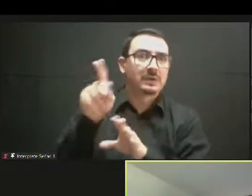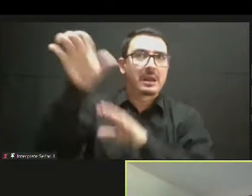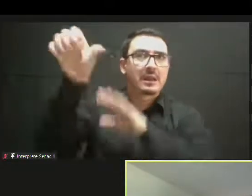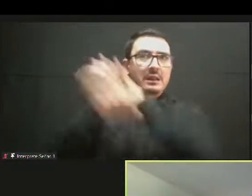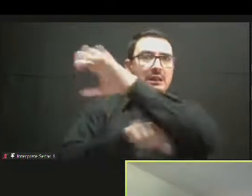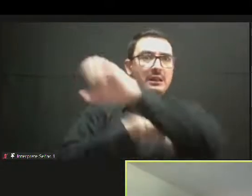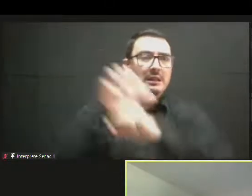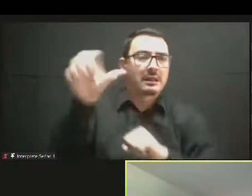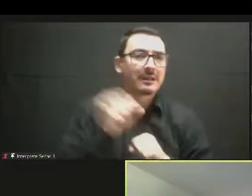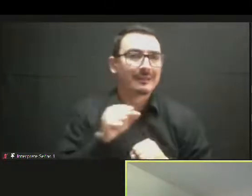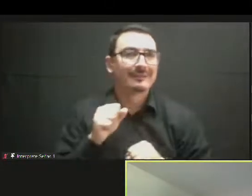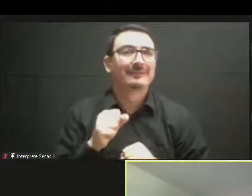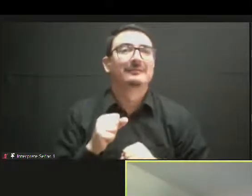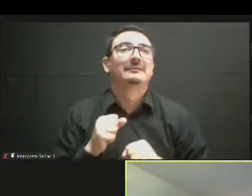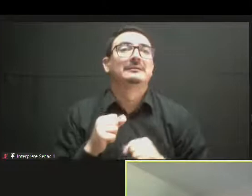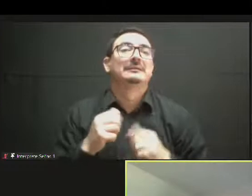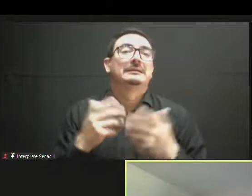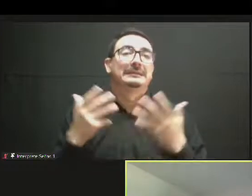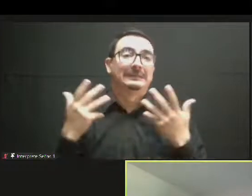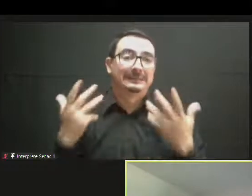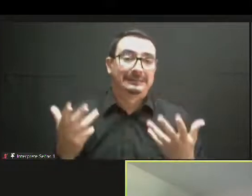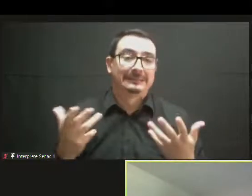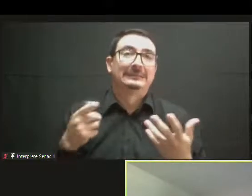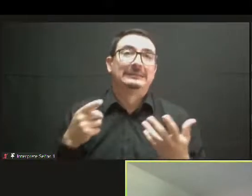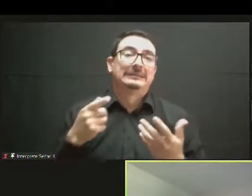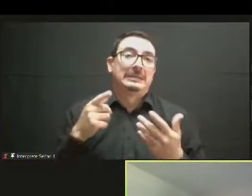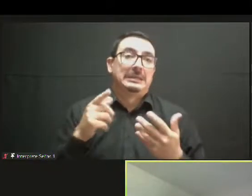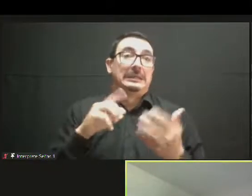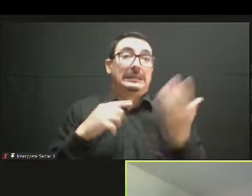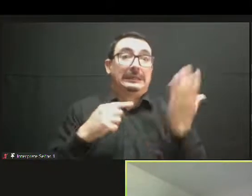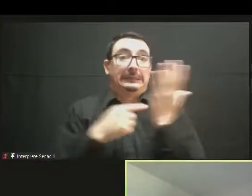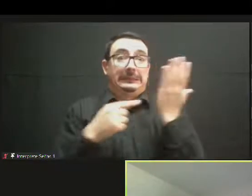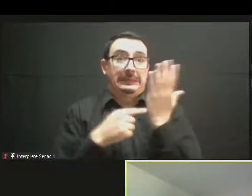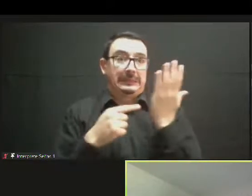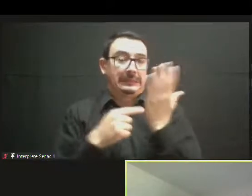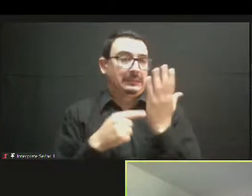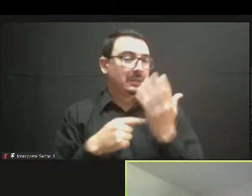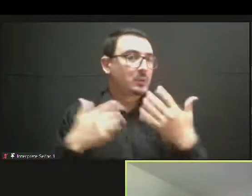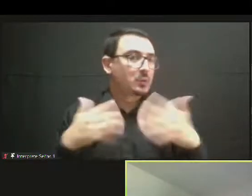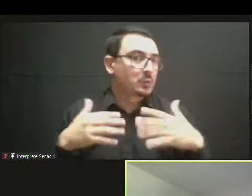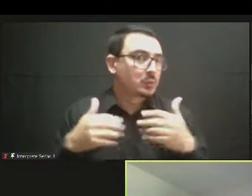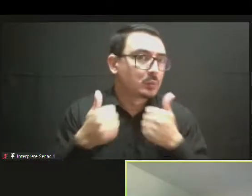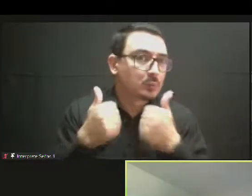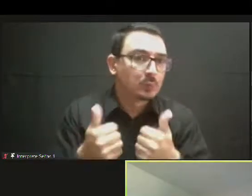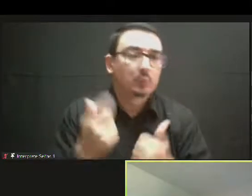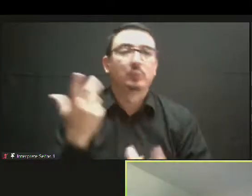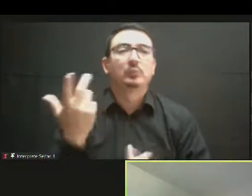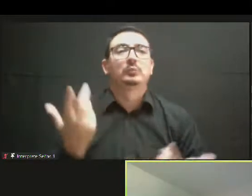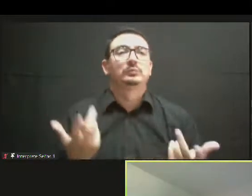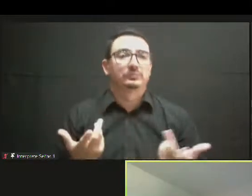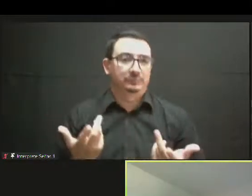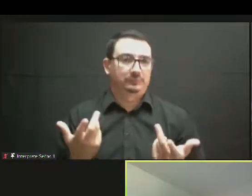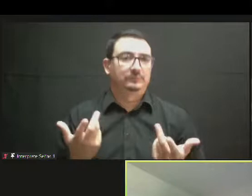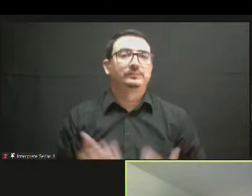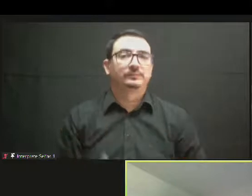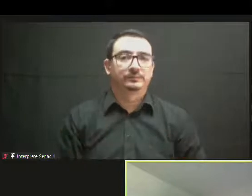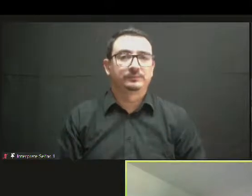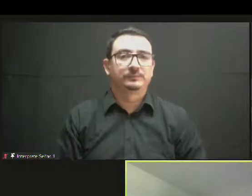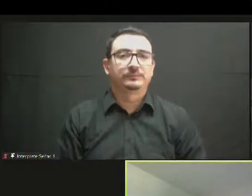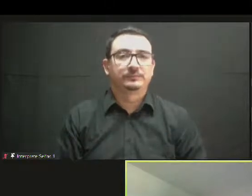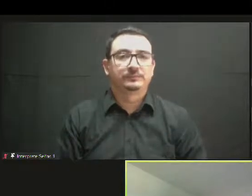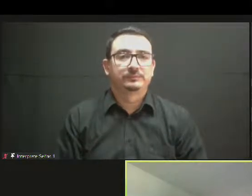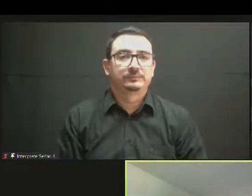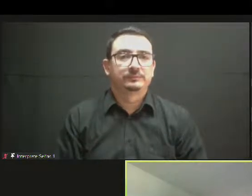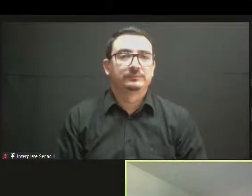well as a challenge. We had to turn around more than 180 companies last year to